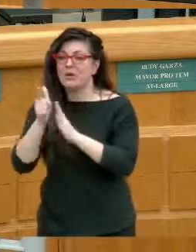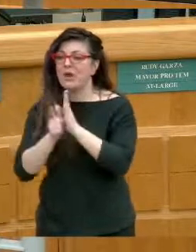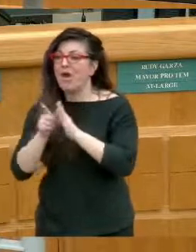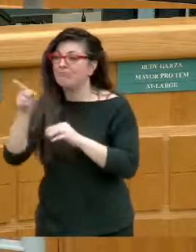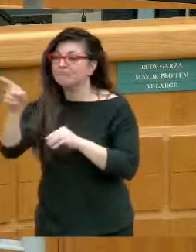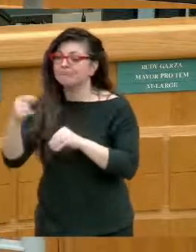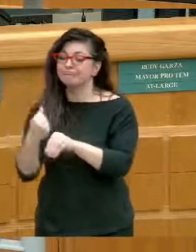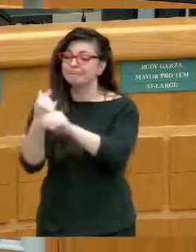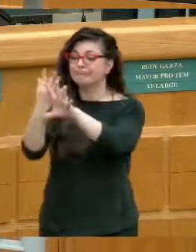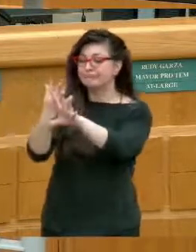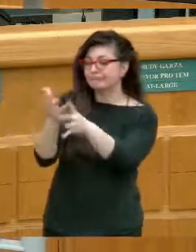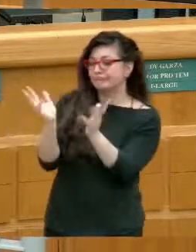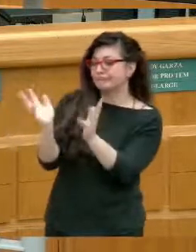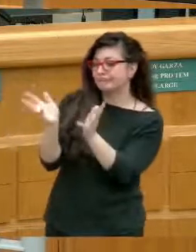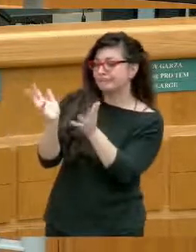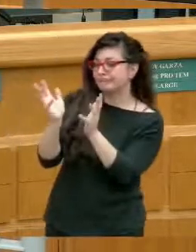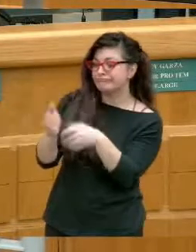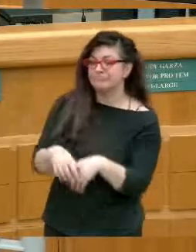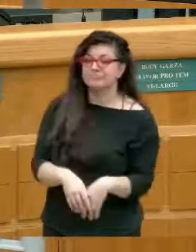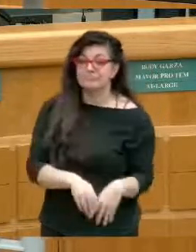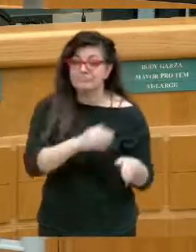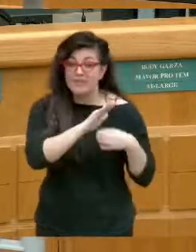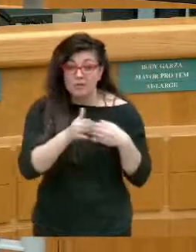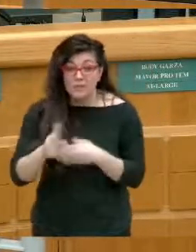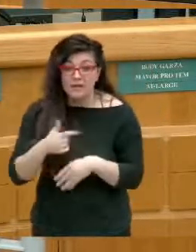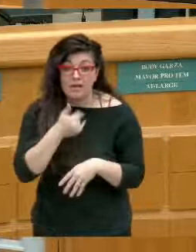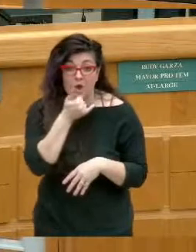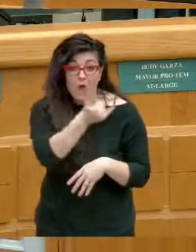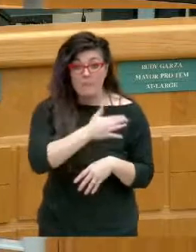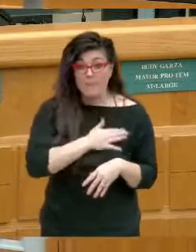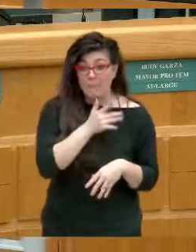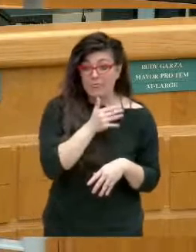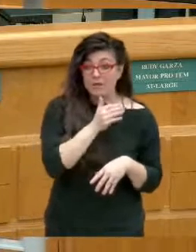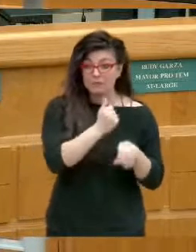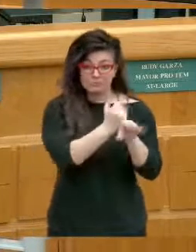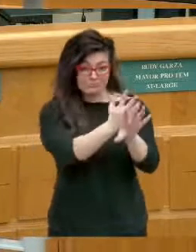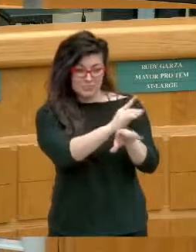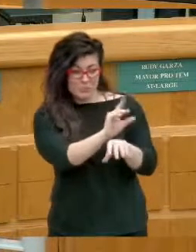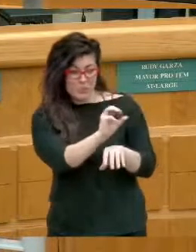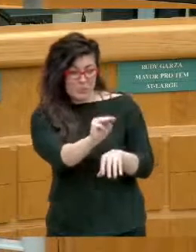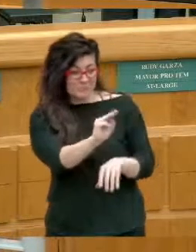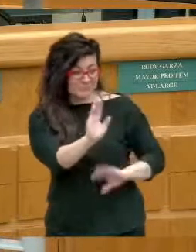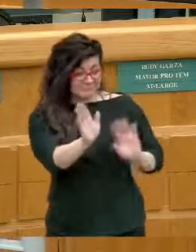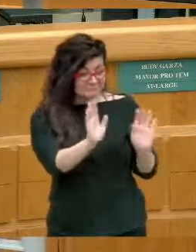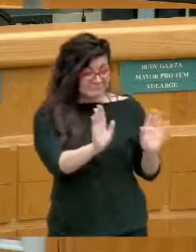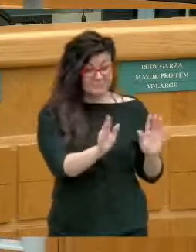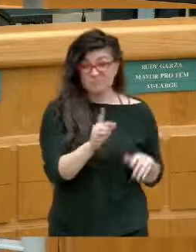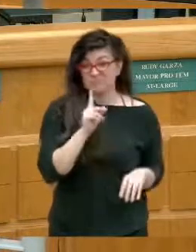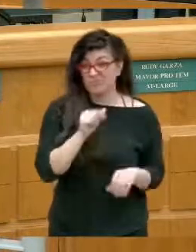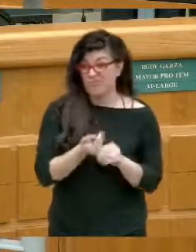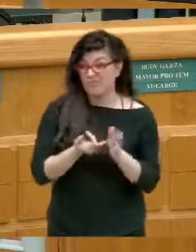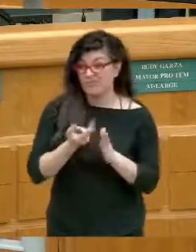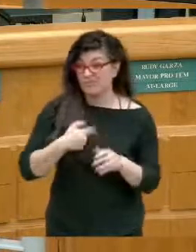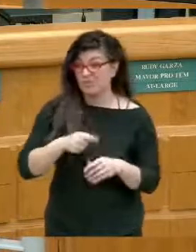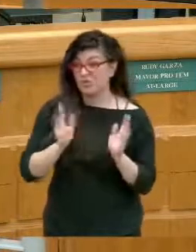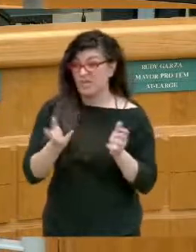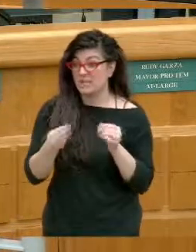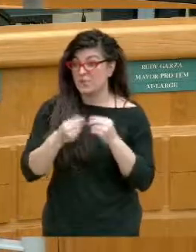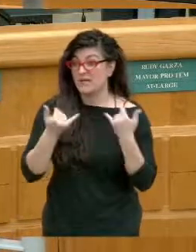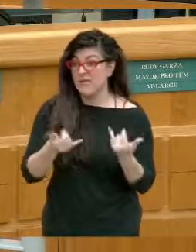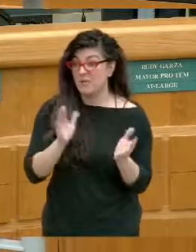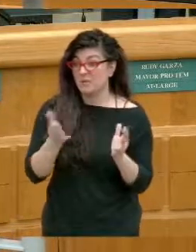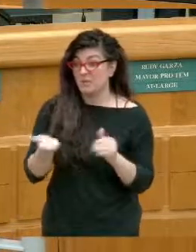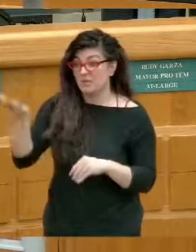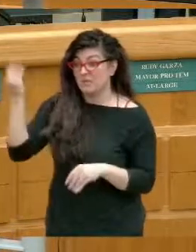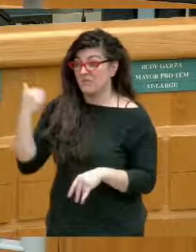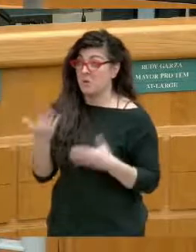and I talk with my mother on the weekends with my other sisters, and it's really, we talk more now than we ever did before. So